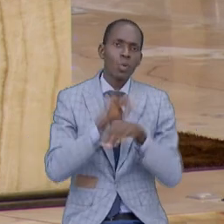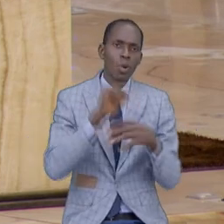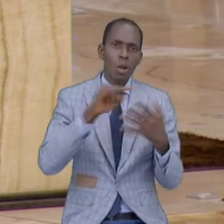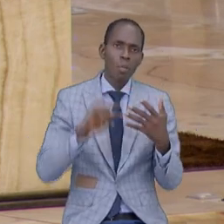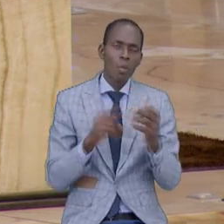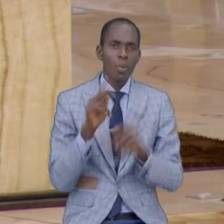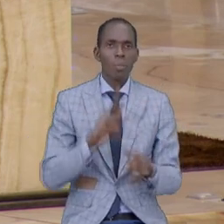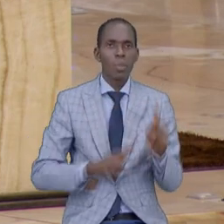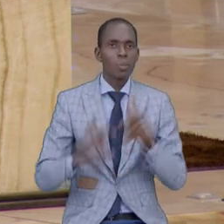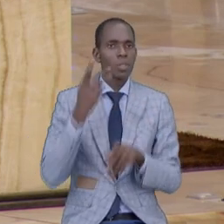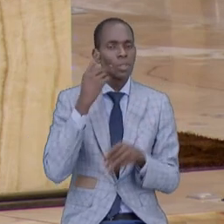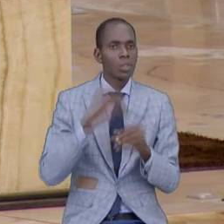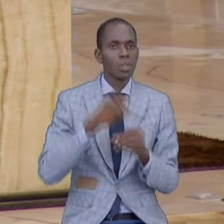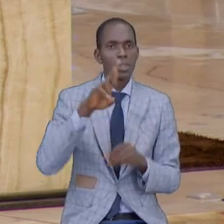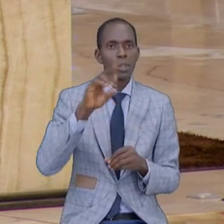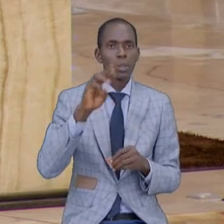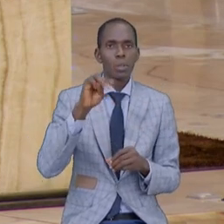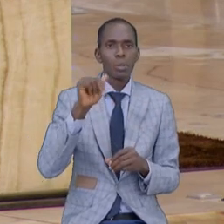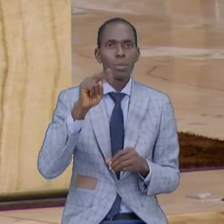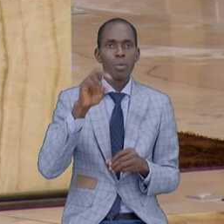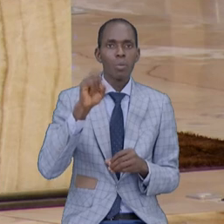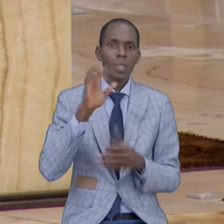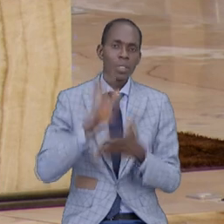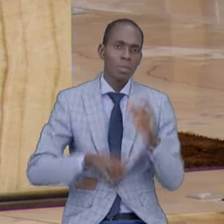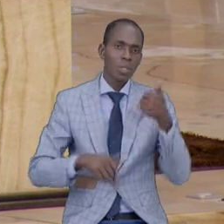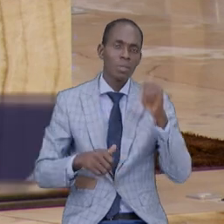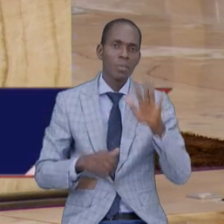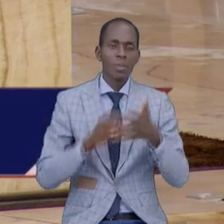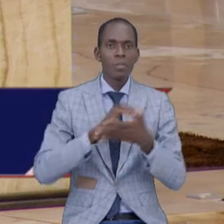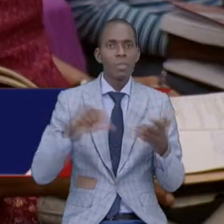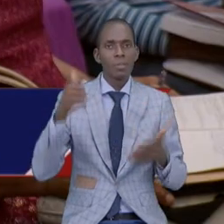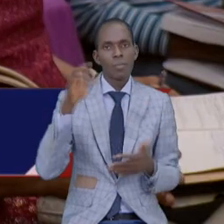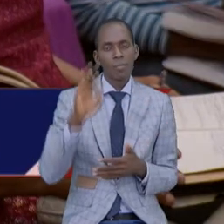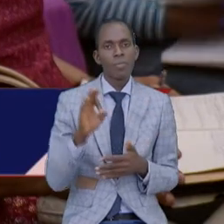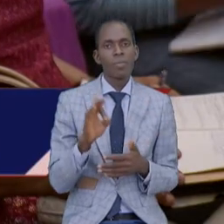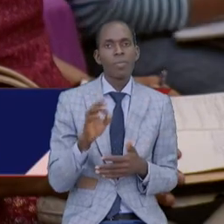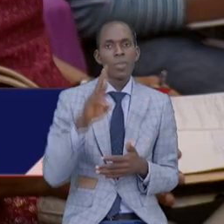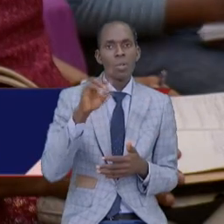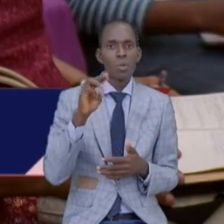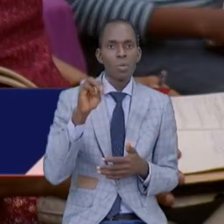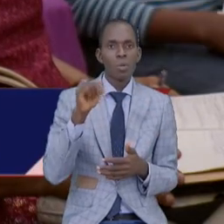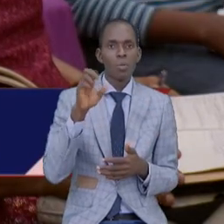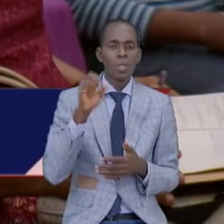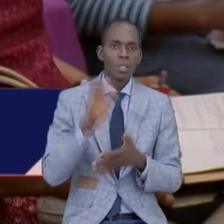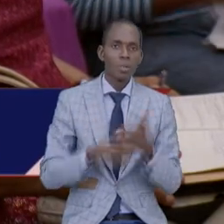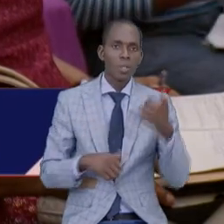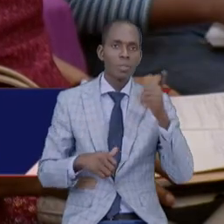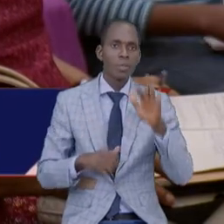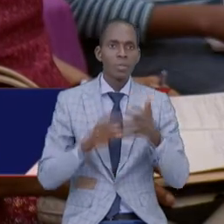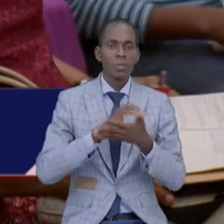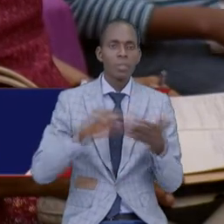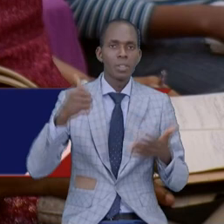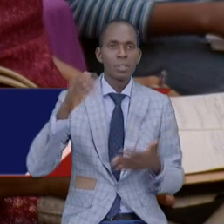people. Look at Romans chapter 15, verse 19. Chapter 15, verse 19,